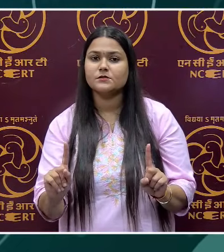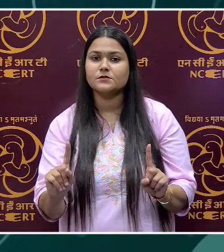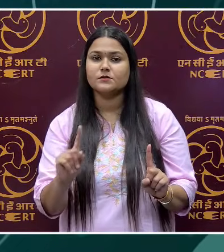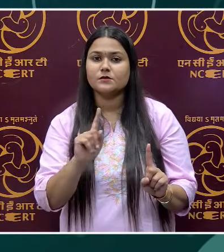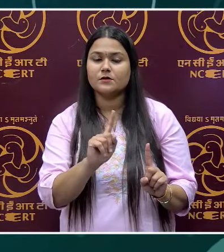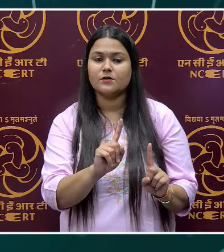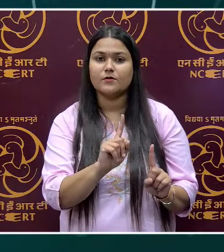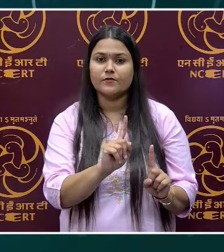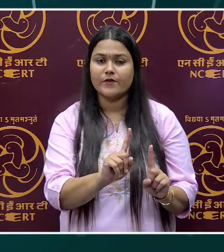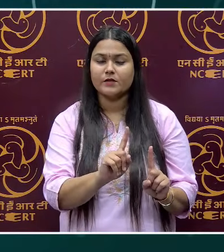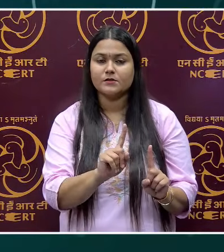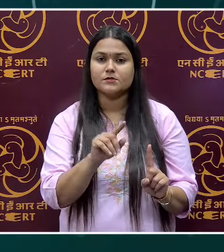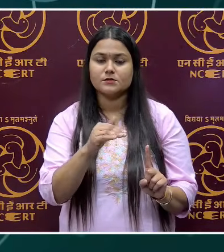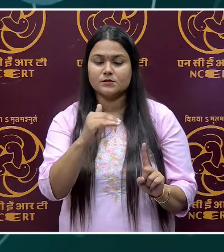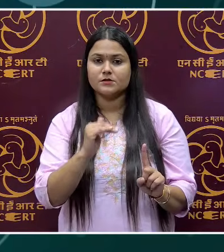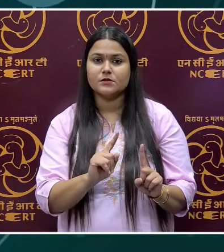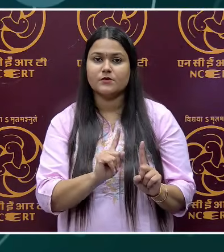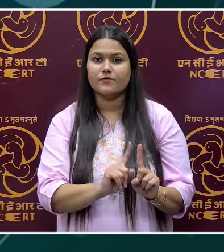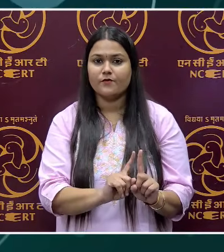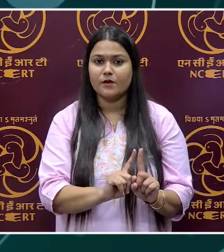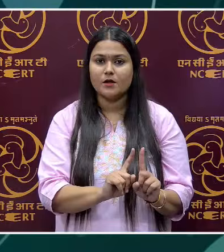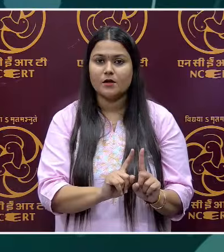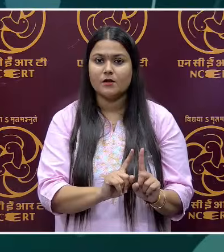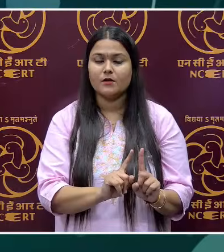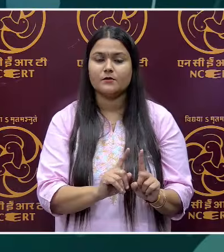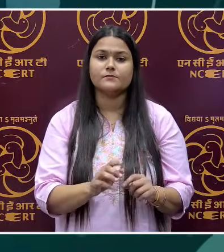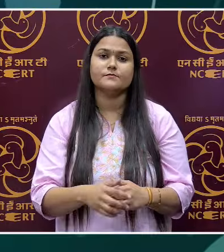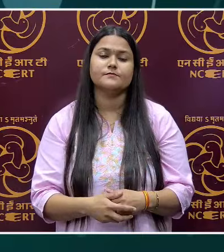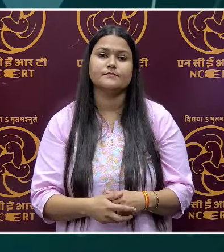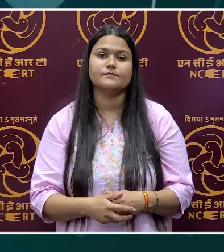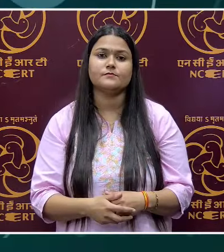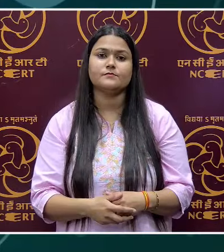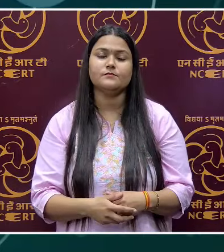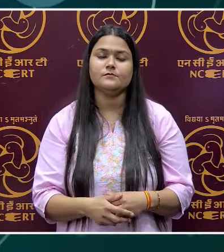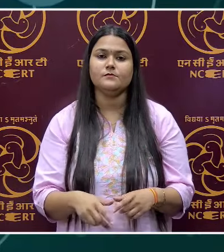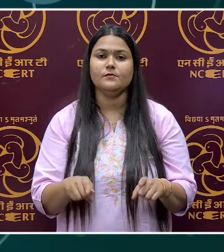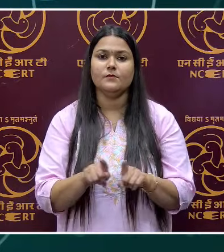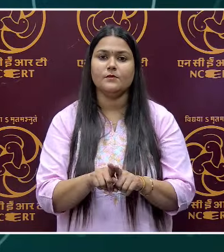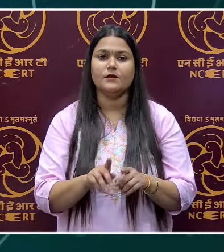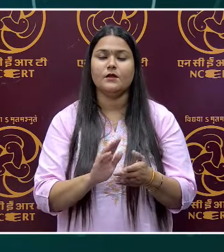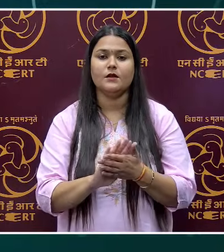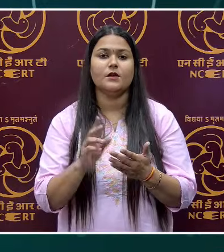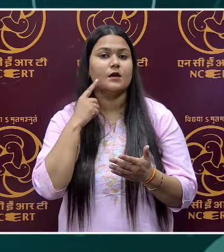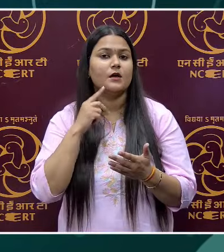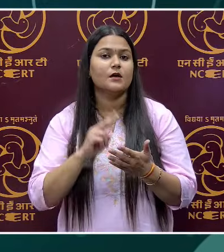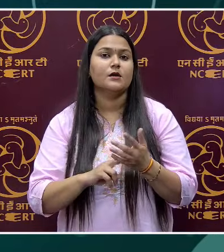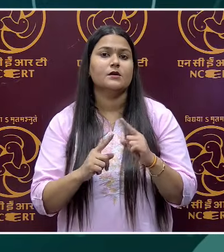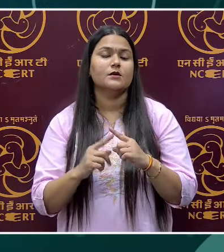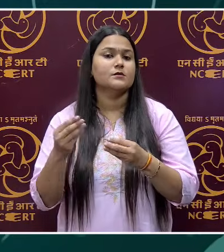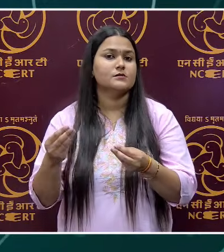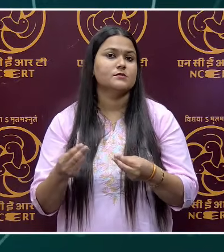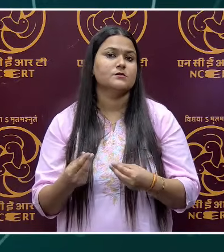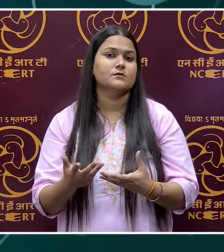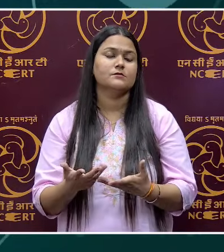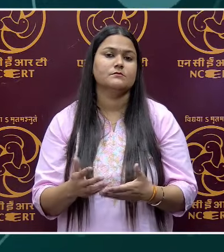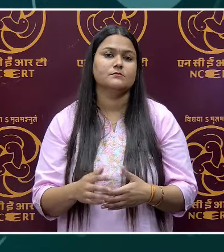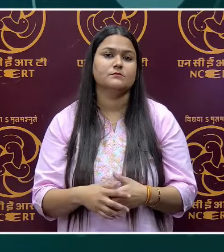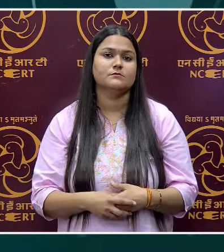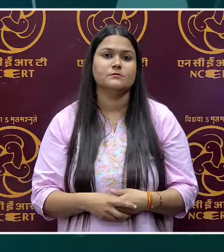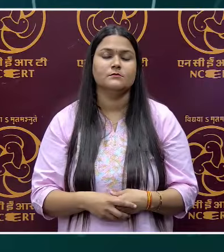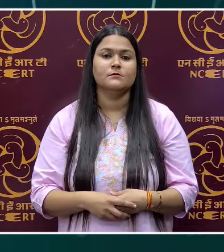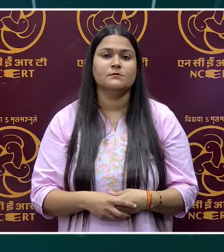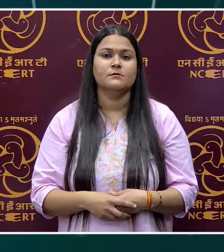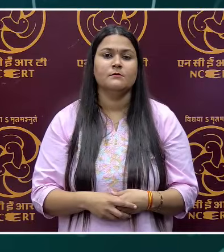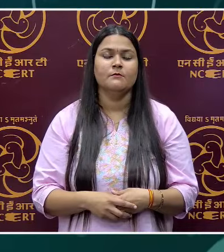first one will be 1 and the second one will be also 1, as it is hint is given, row 1 elements of Pascal triangle are